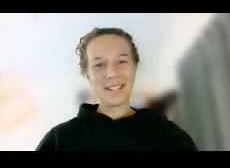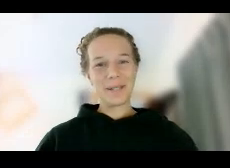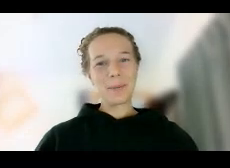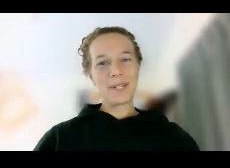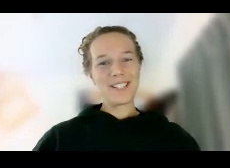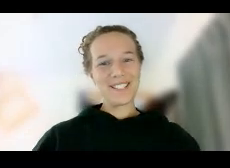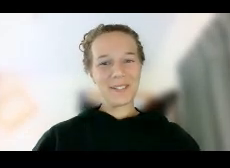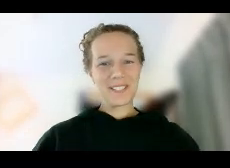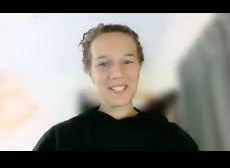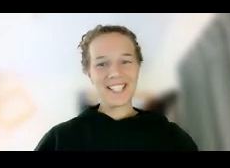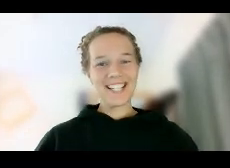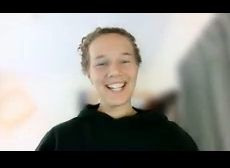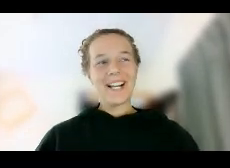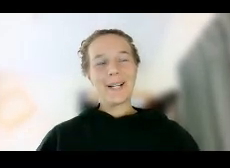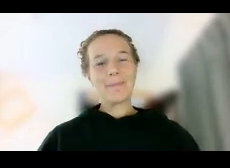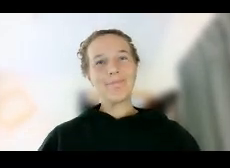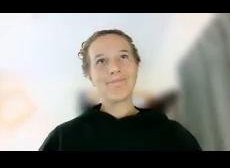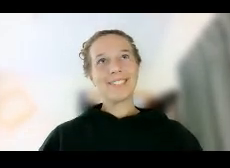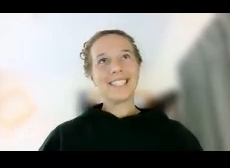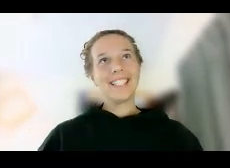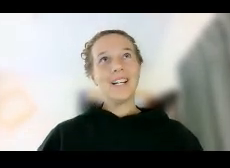I love that, the squishies and the crunchies.